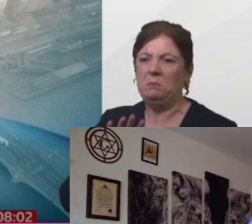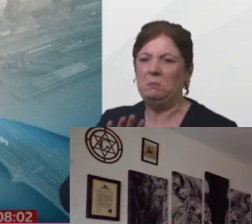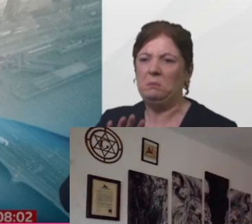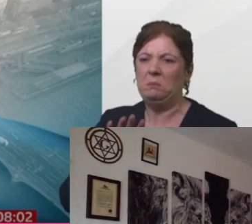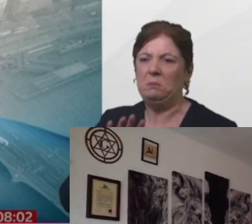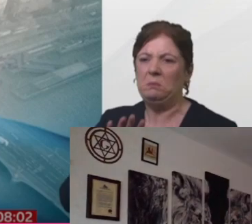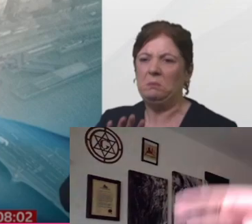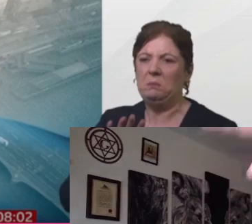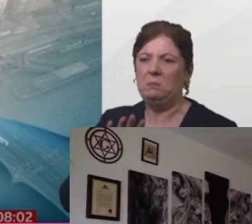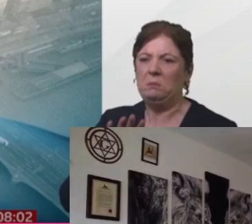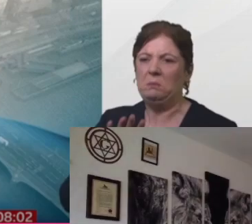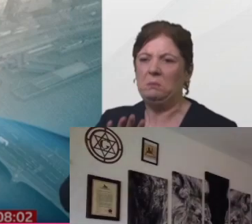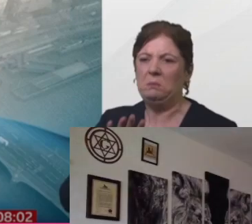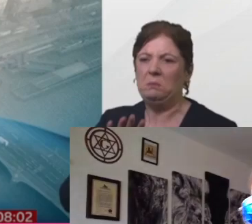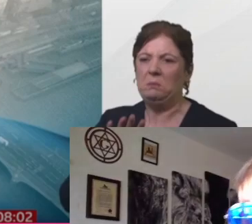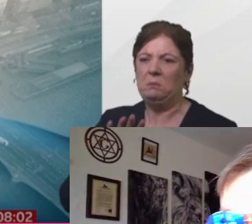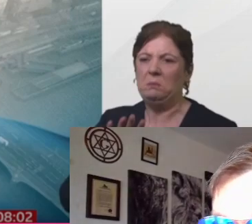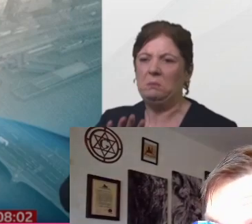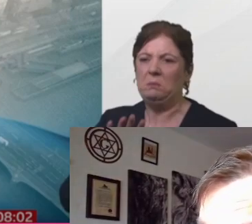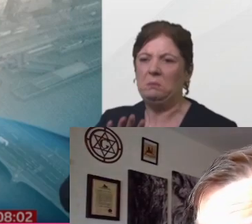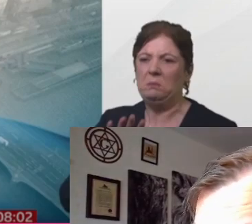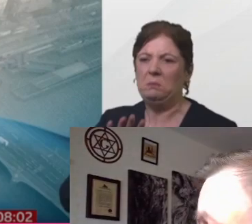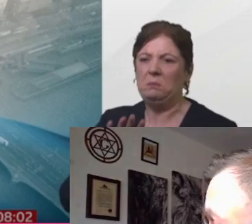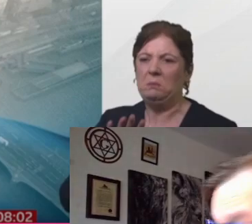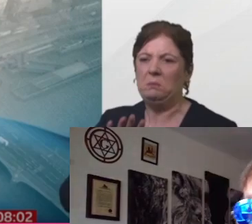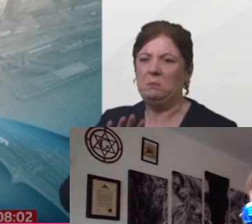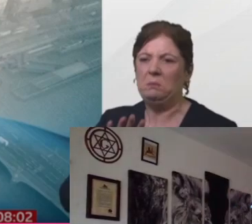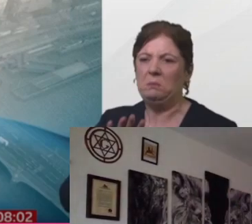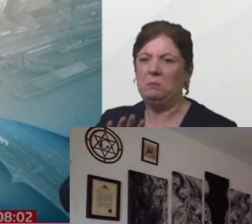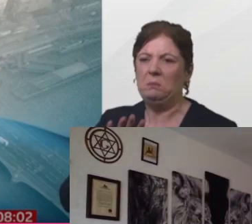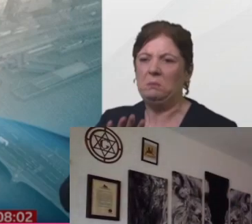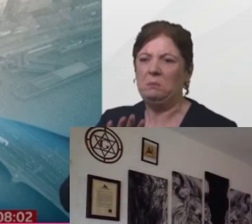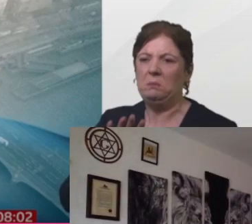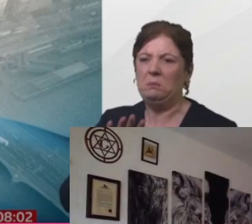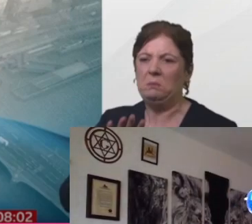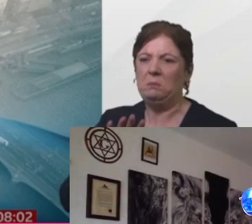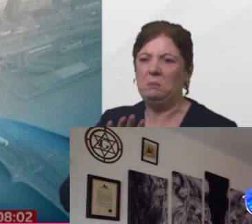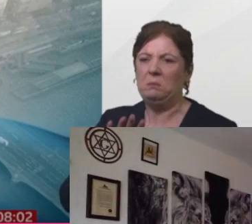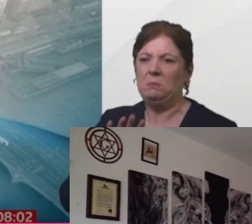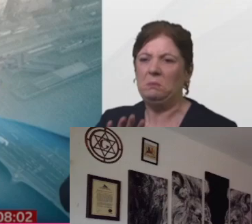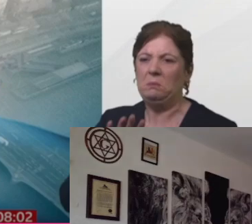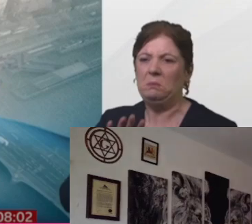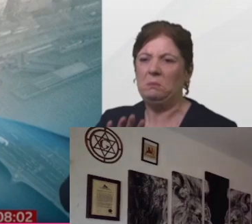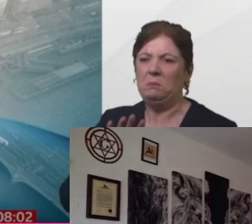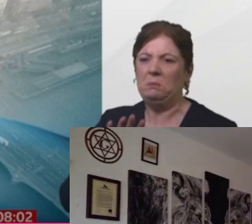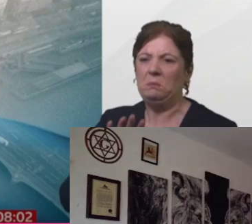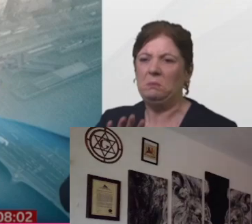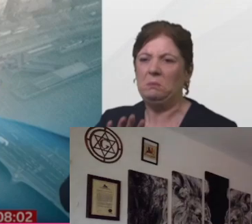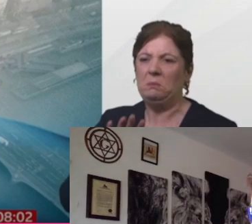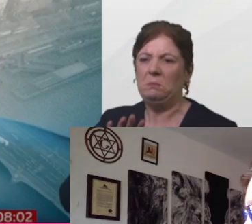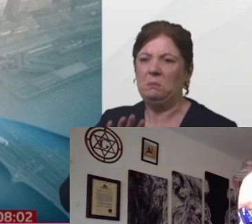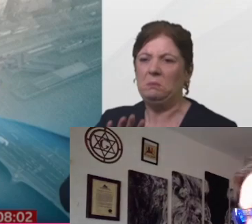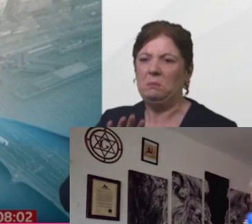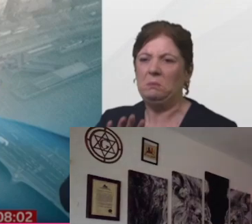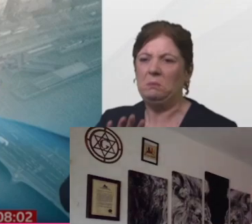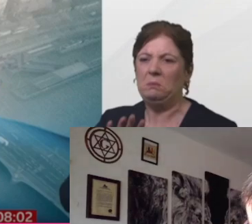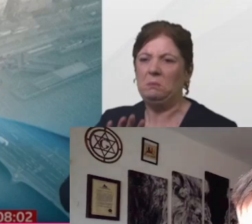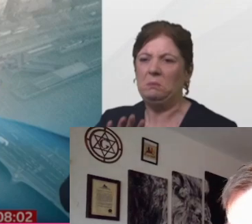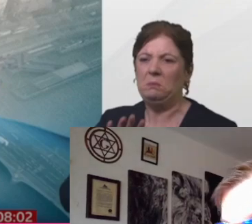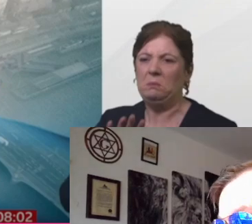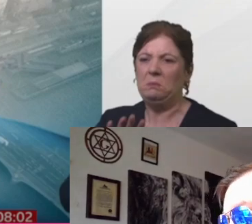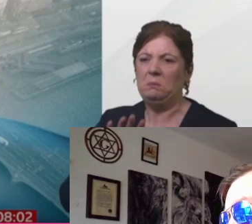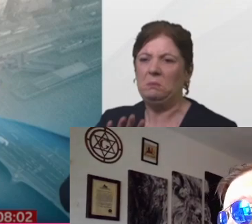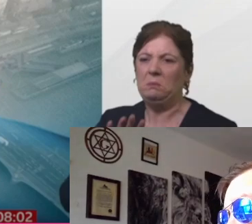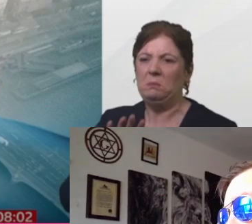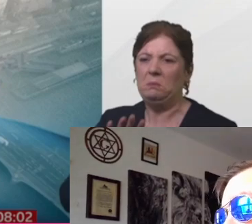fucking, one of the least harmful things you can do to your dick is stick a bit of rubber in it. Oh, no.